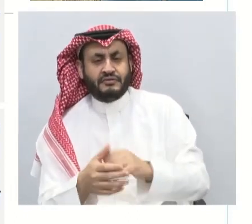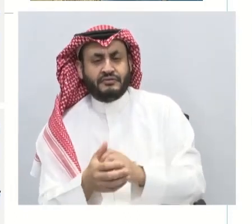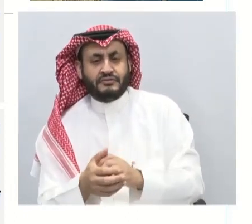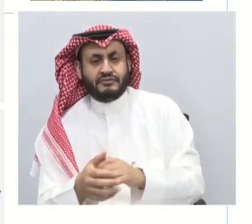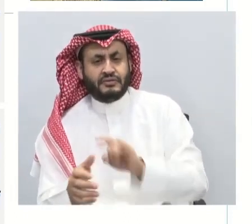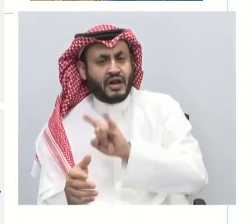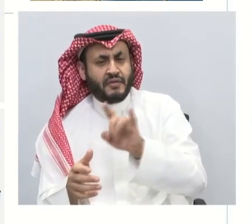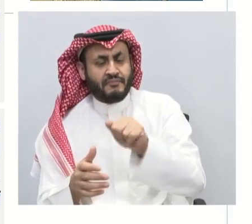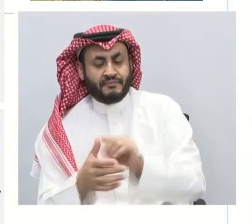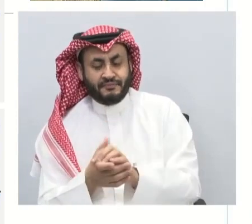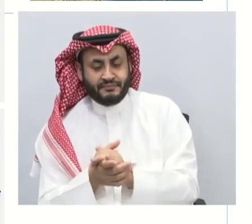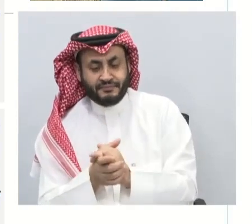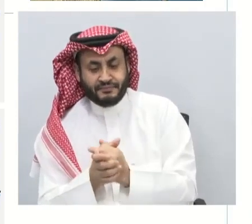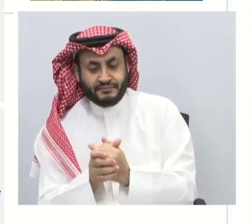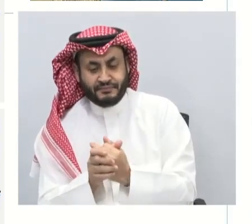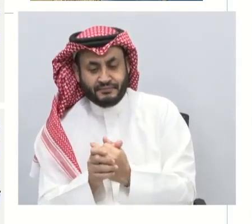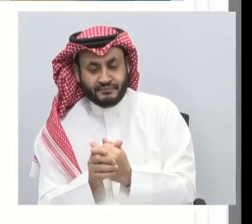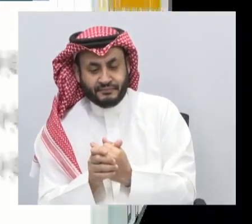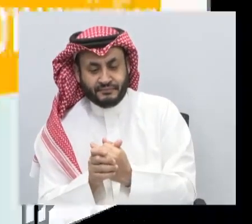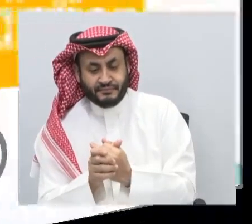Matthew Delaney.